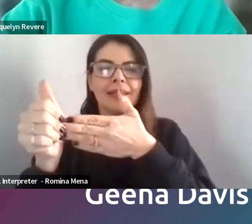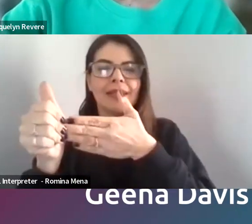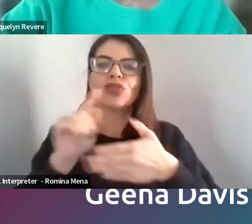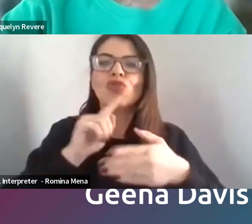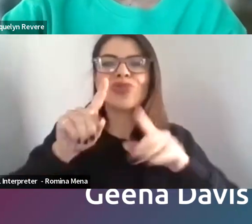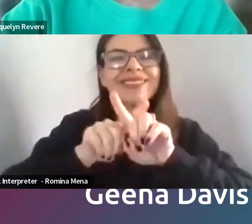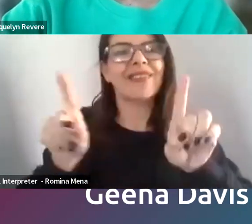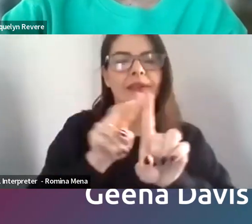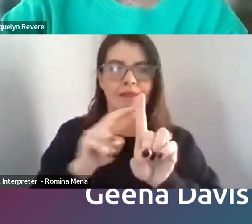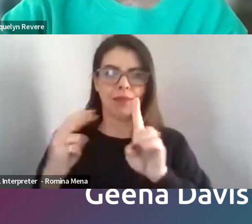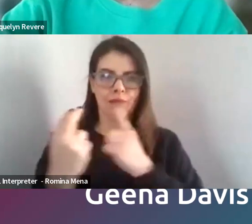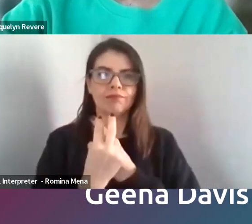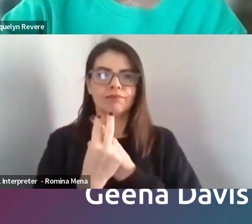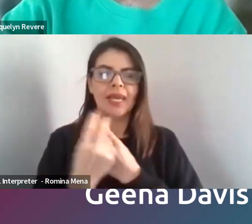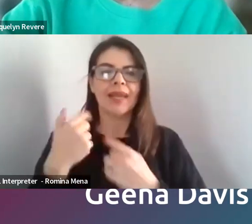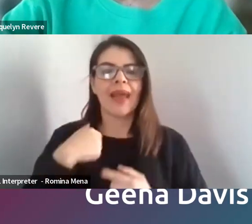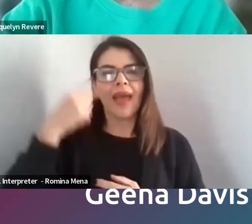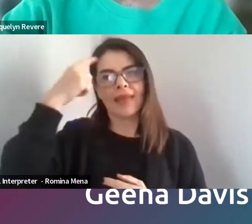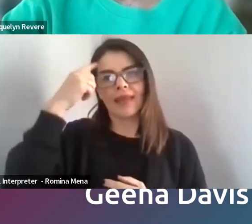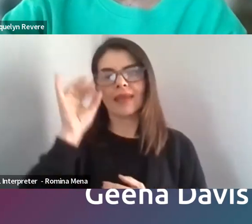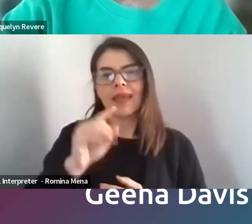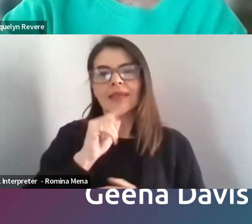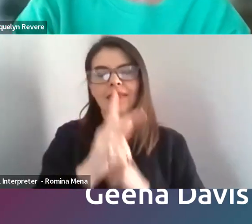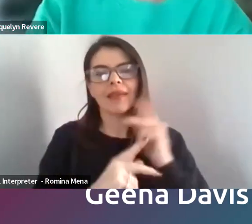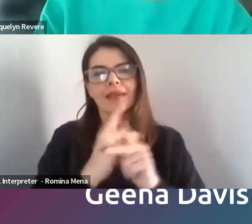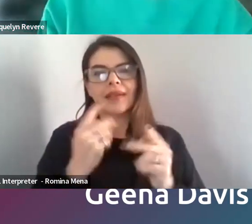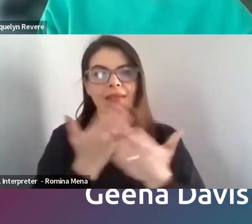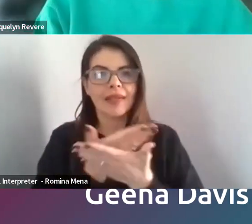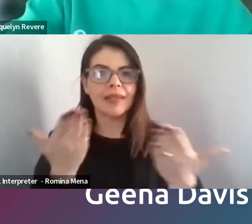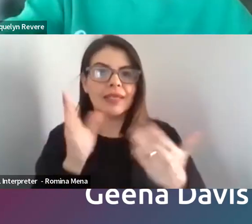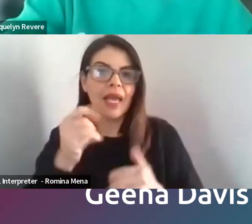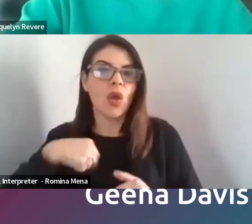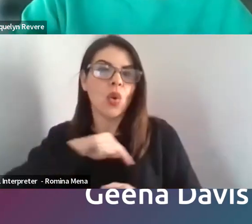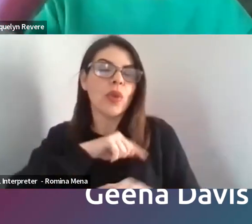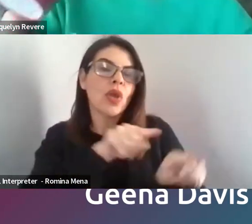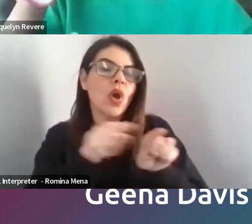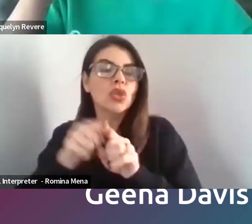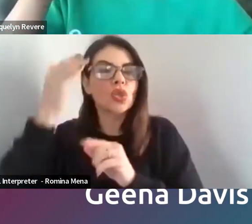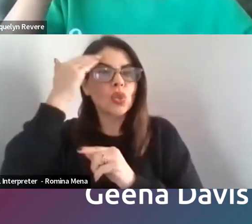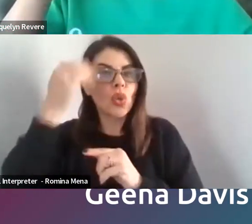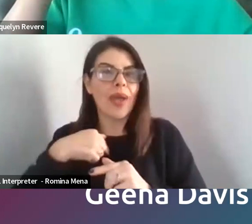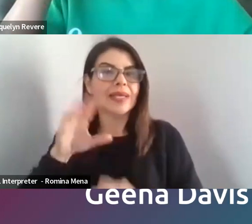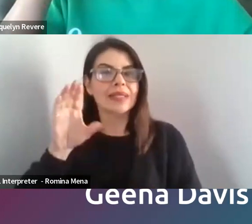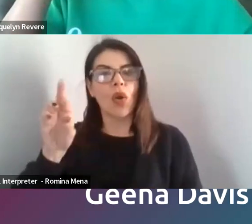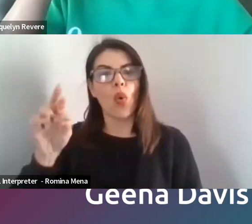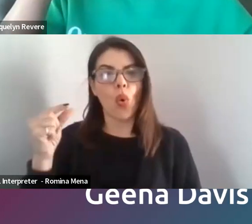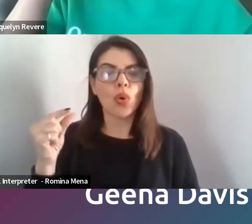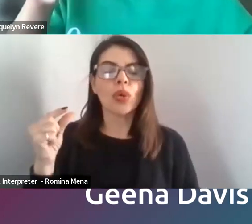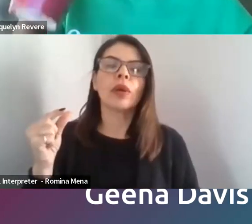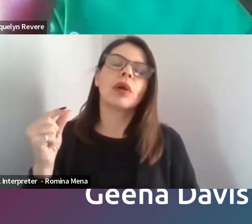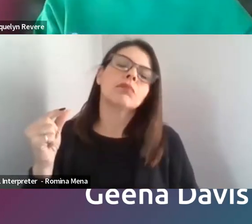different viewpoints. And I think the types of things that we also know as an organization